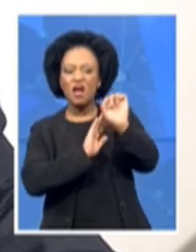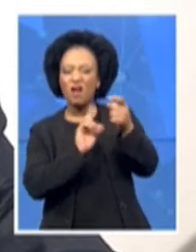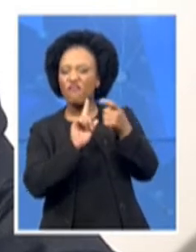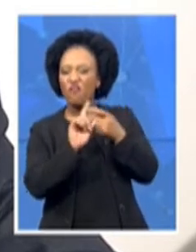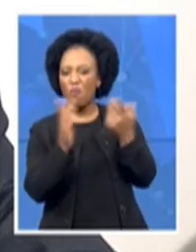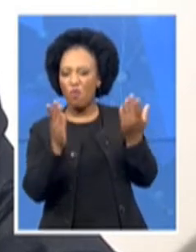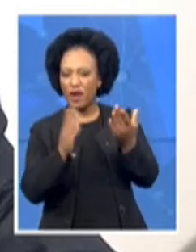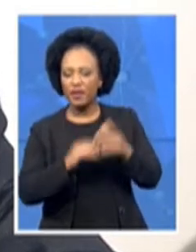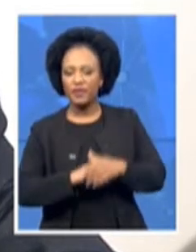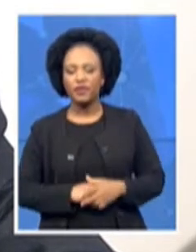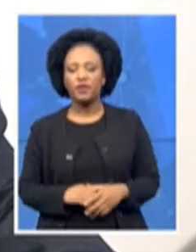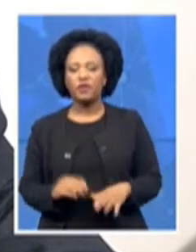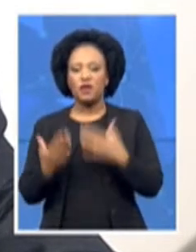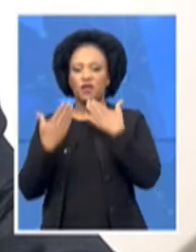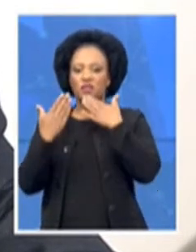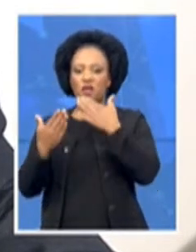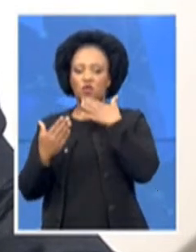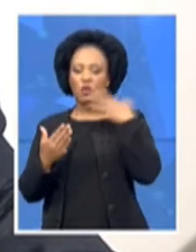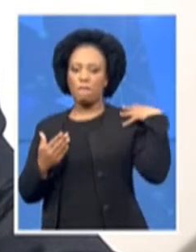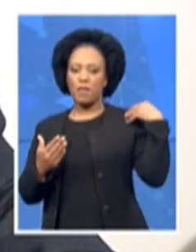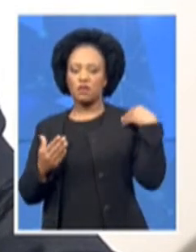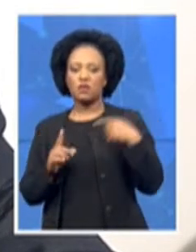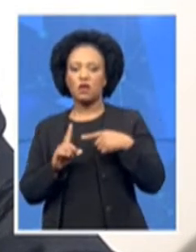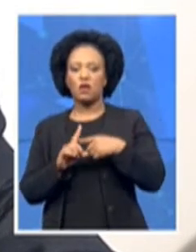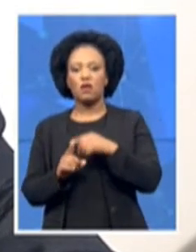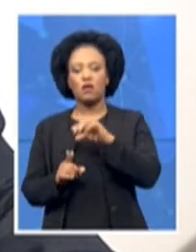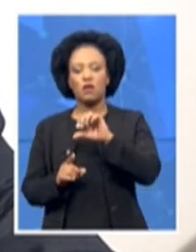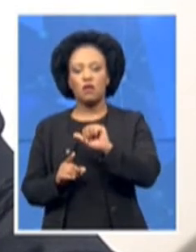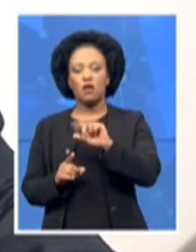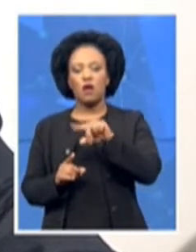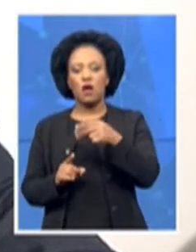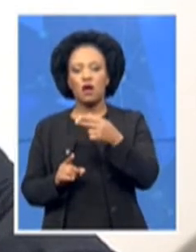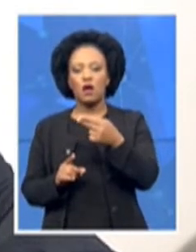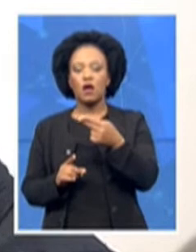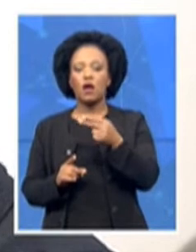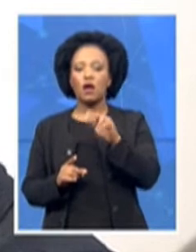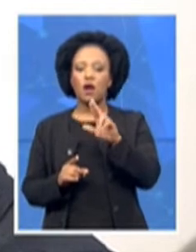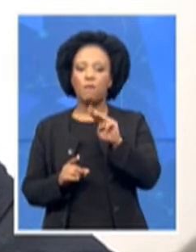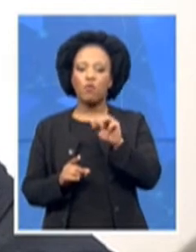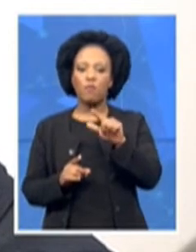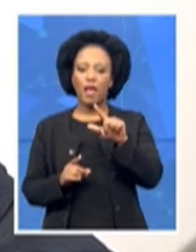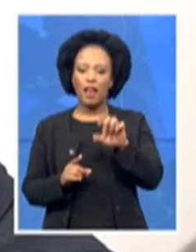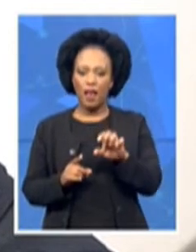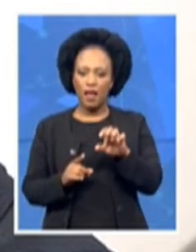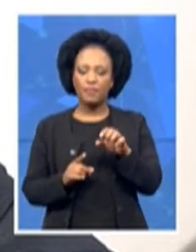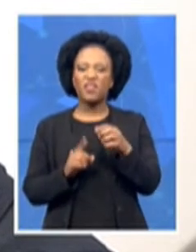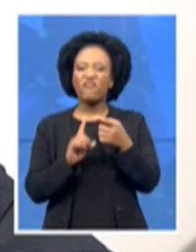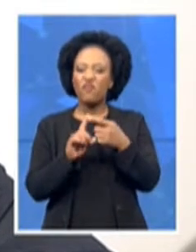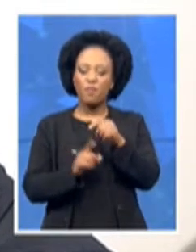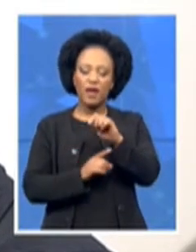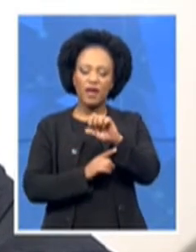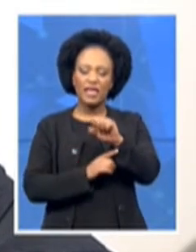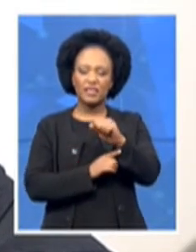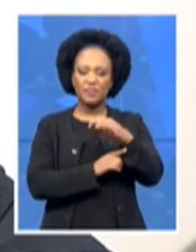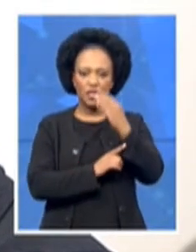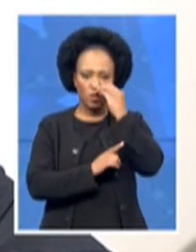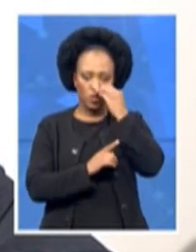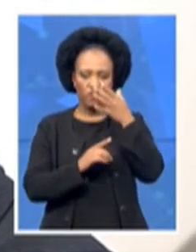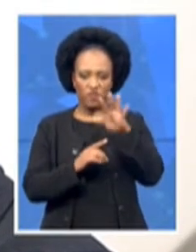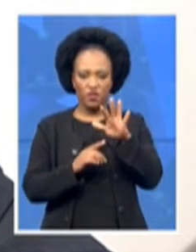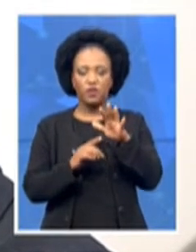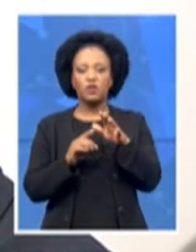Mzalane from SABC News. You have clarified the issue of the certificate,